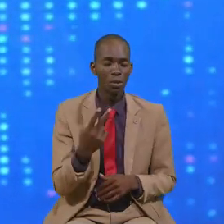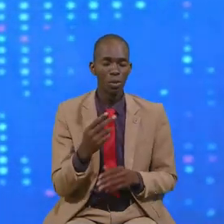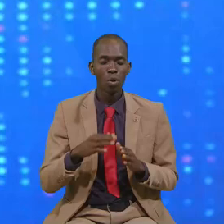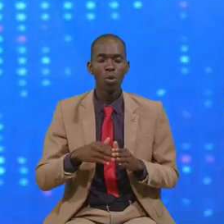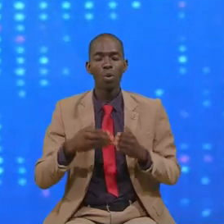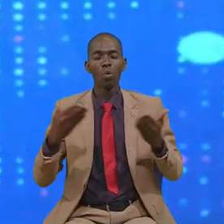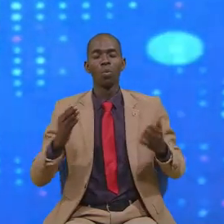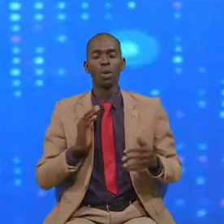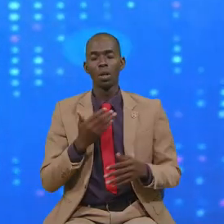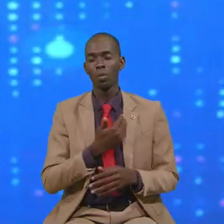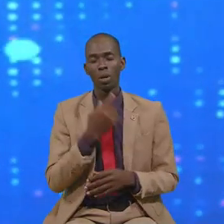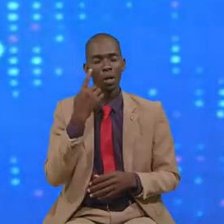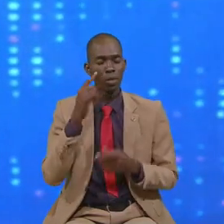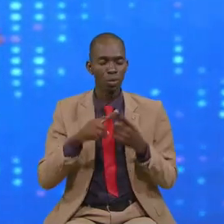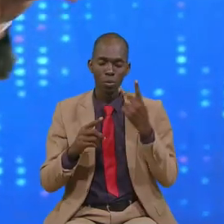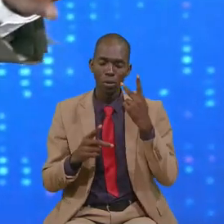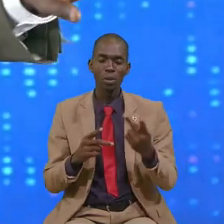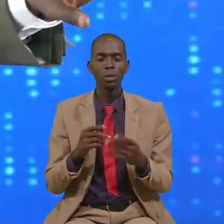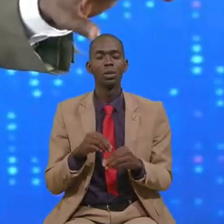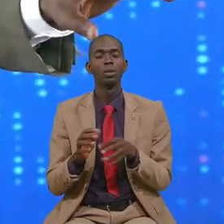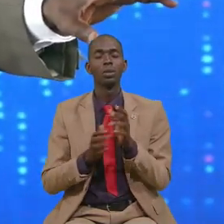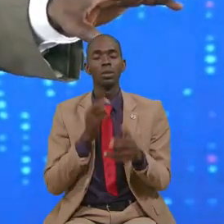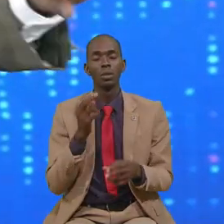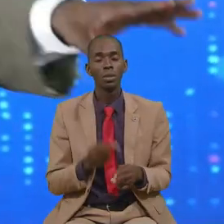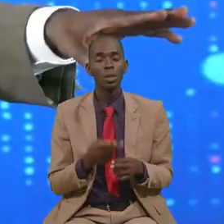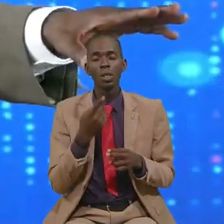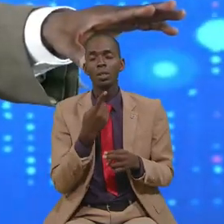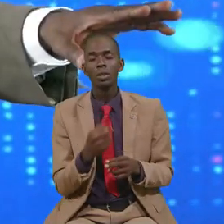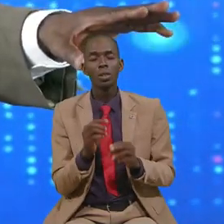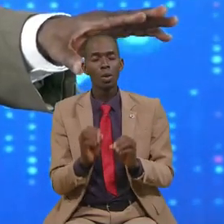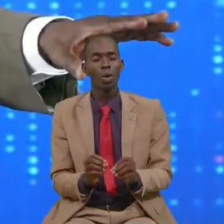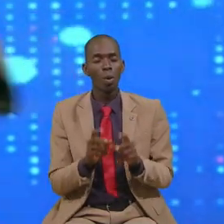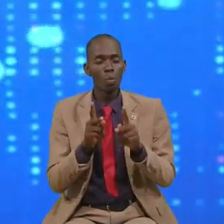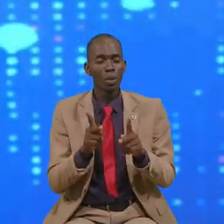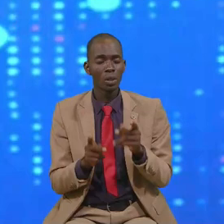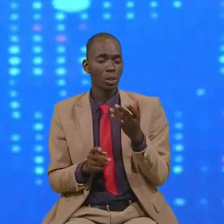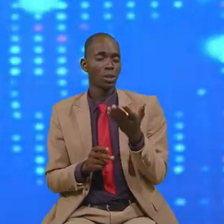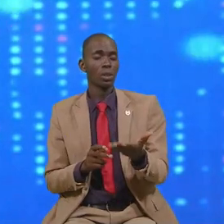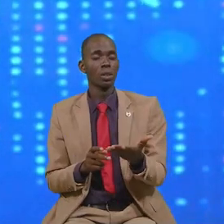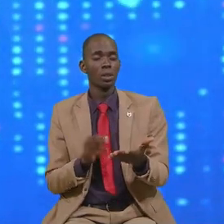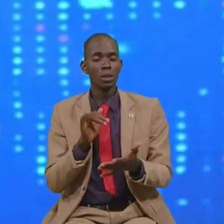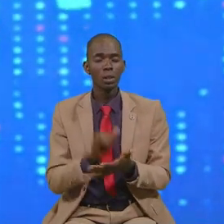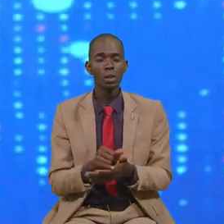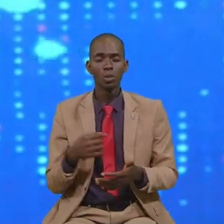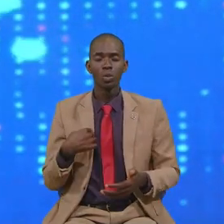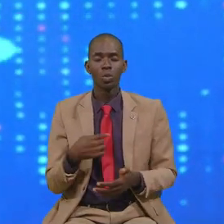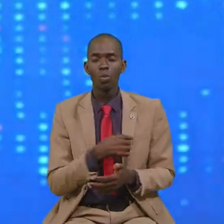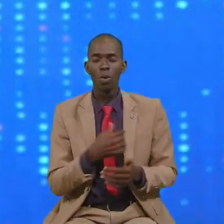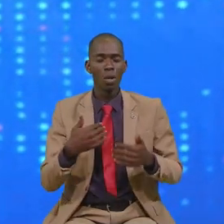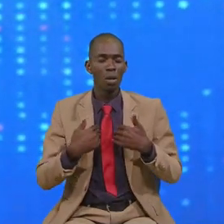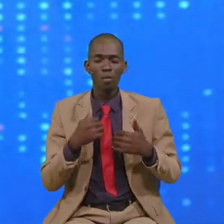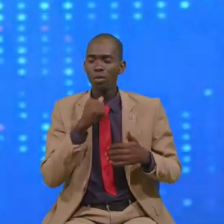eyes to see. The opportunity there that we have not felt